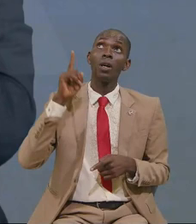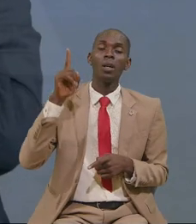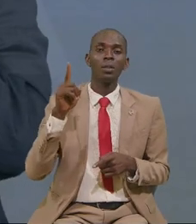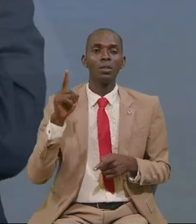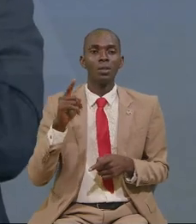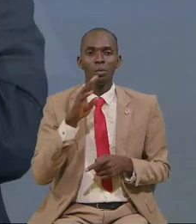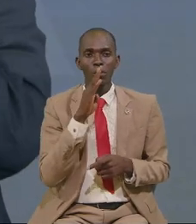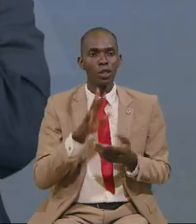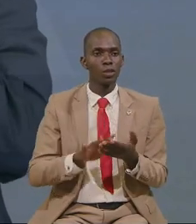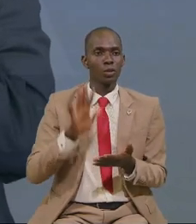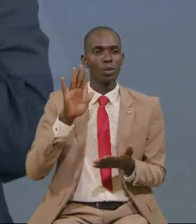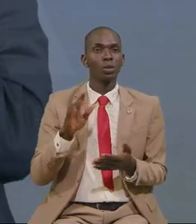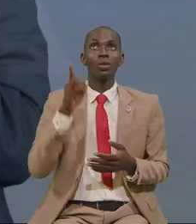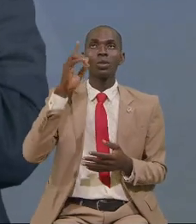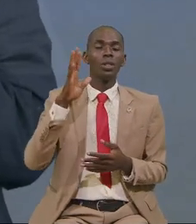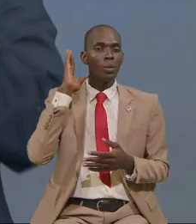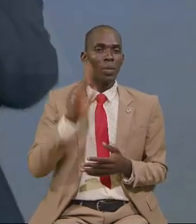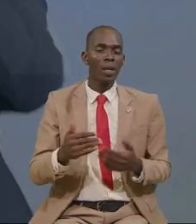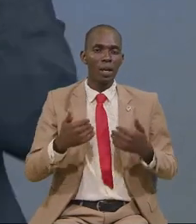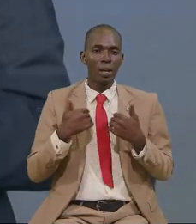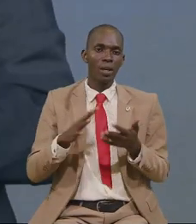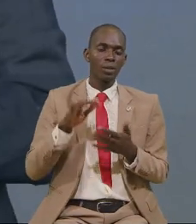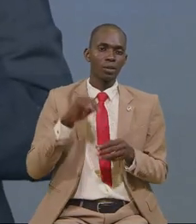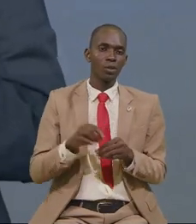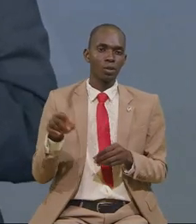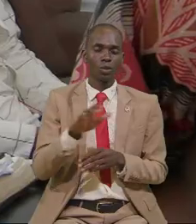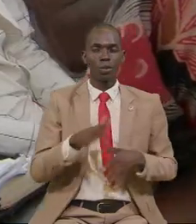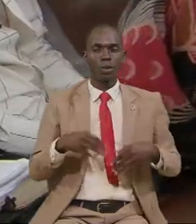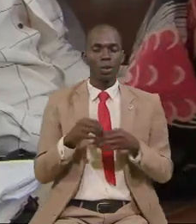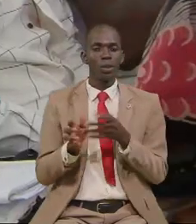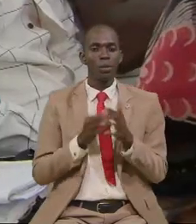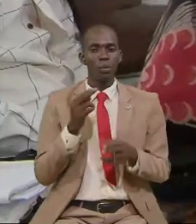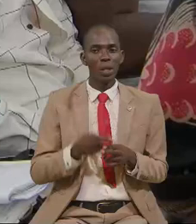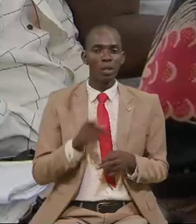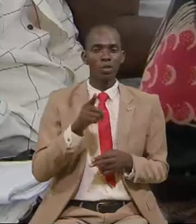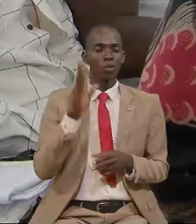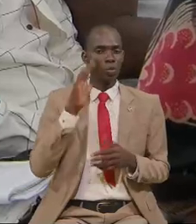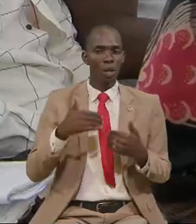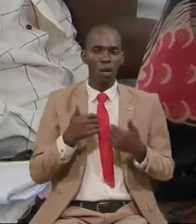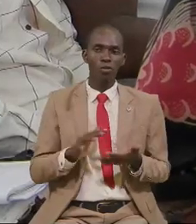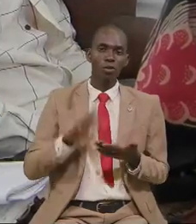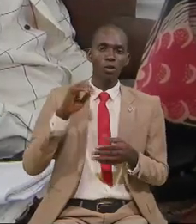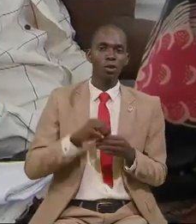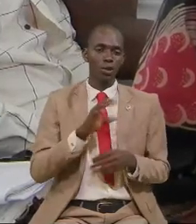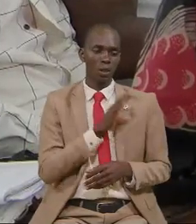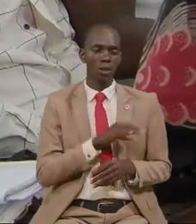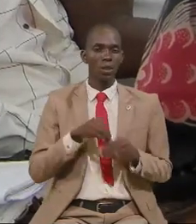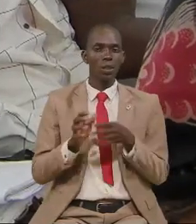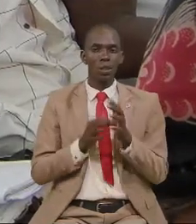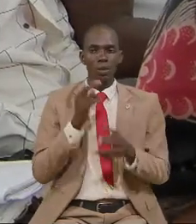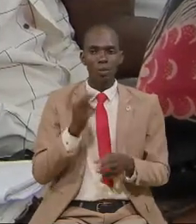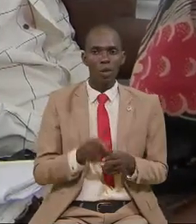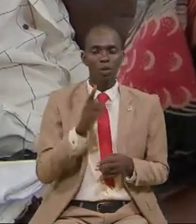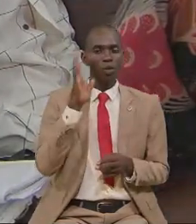glory. God will have glory in your life. He'll have glory in your character. He'll have glory in your behavior. He'll